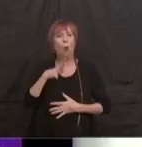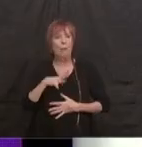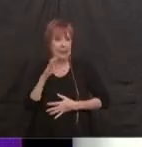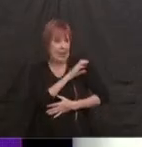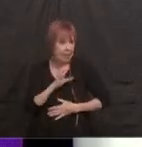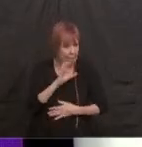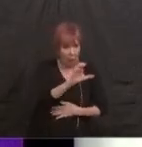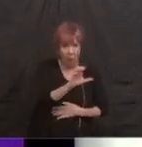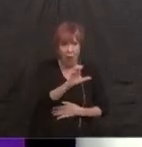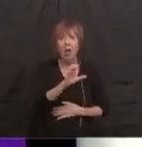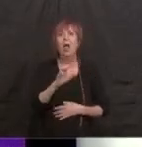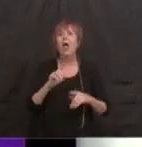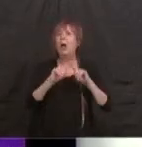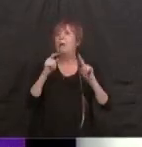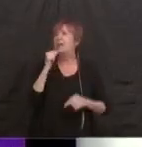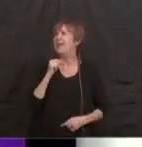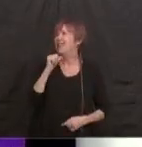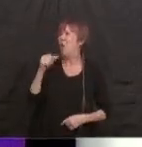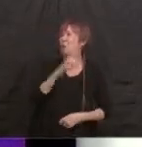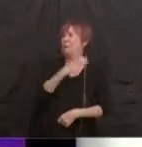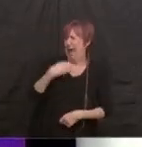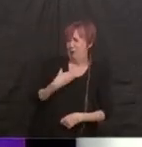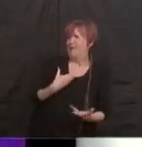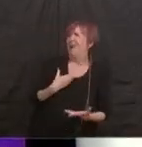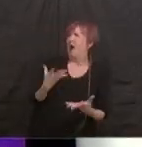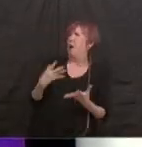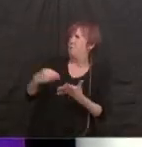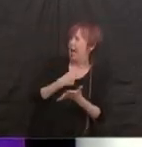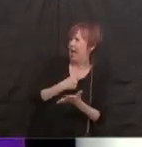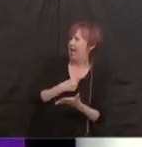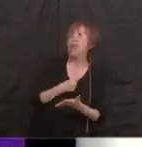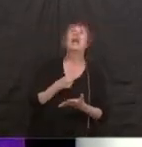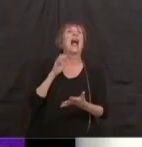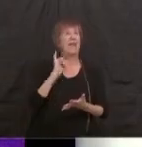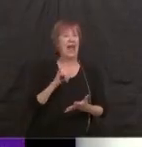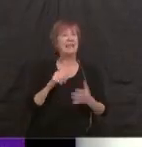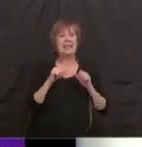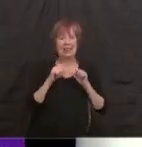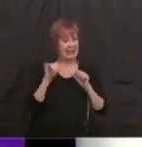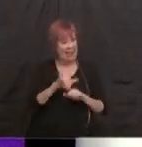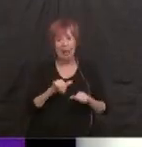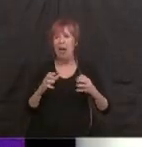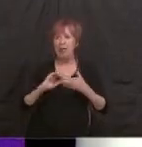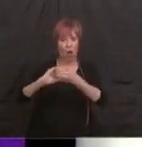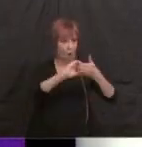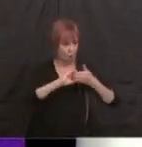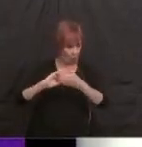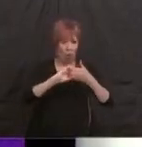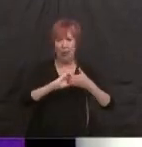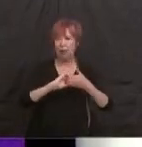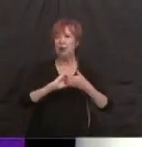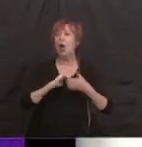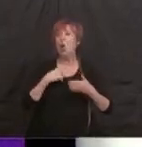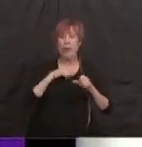people say, don't empower me, pay me. And that is the same thing we are dealing with coalition building. We work across different coalitions